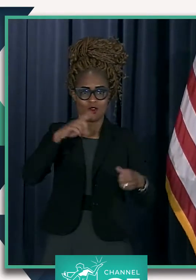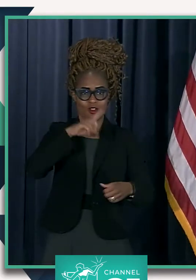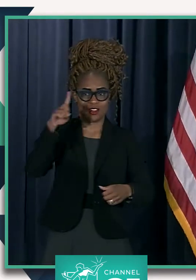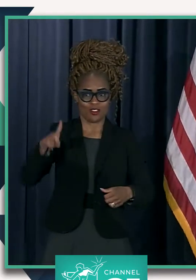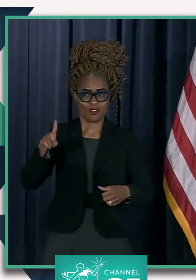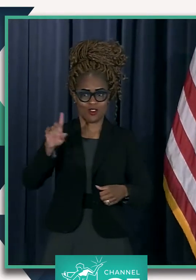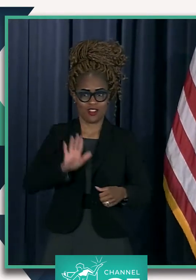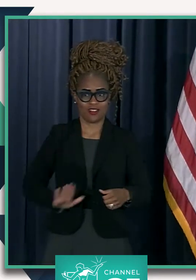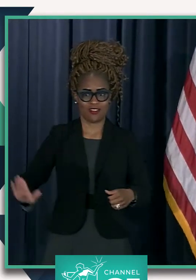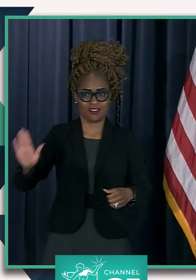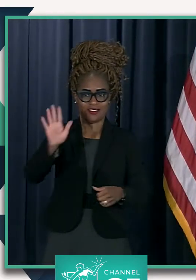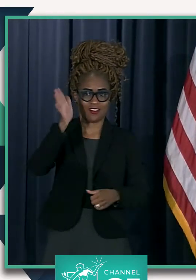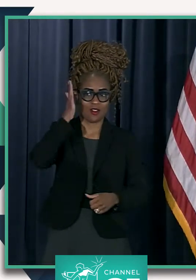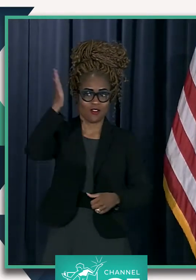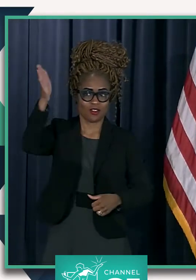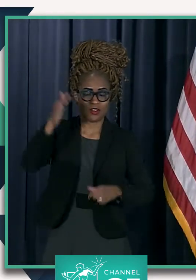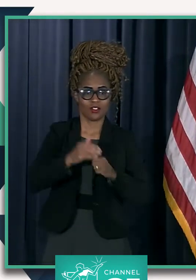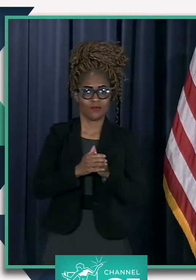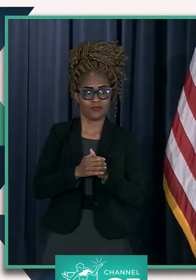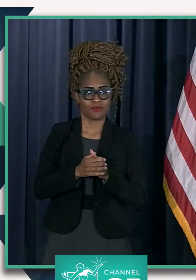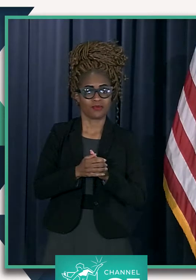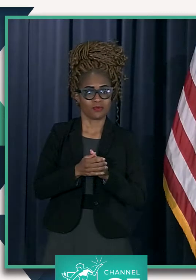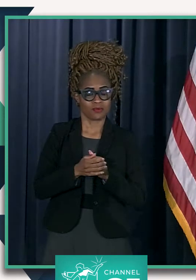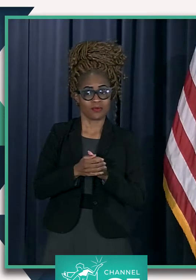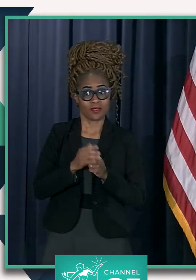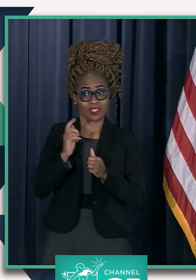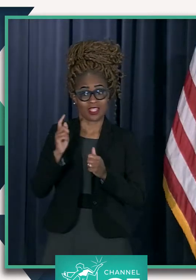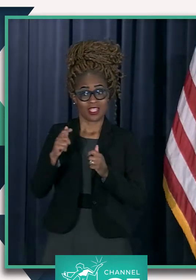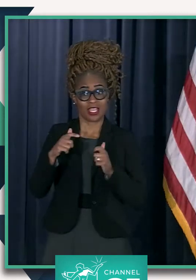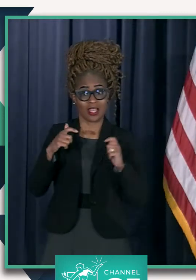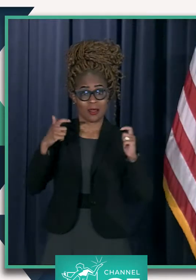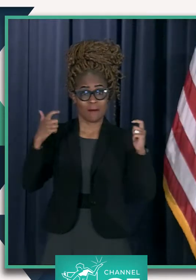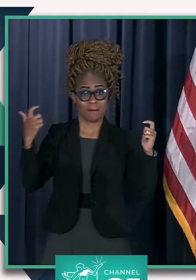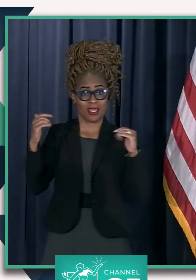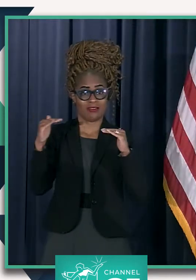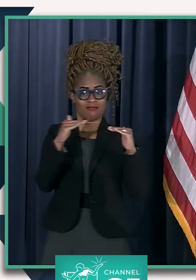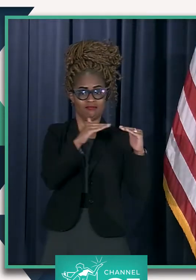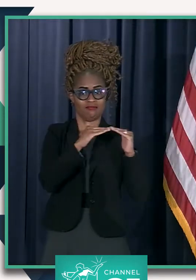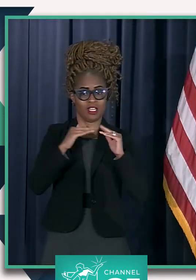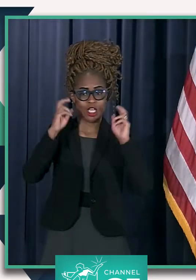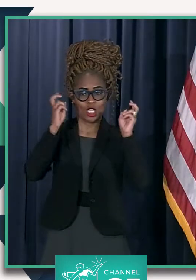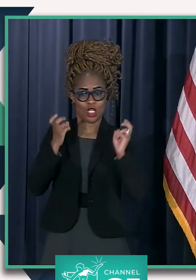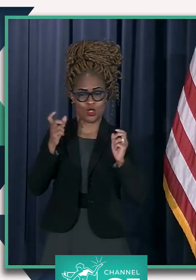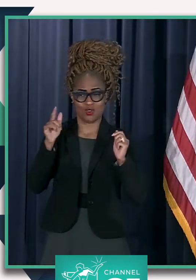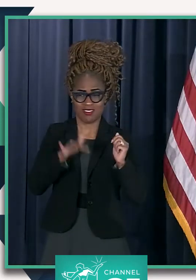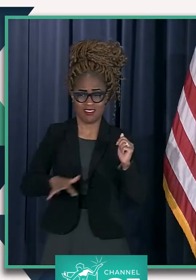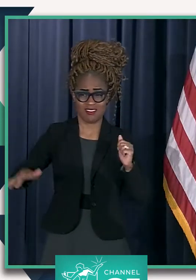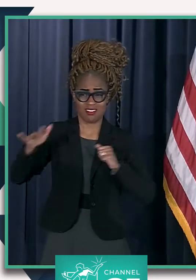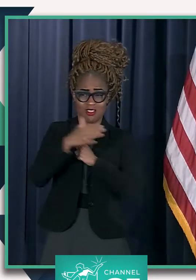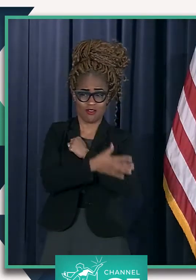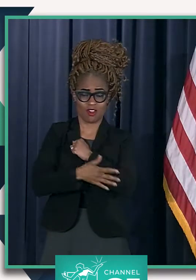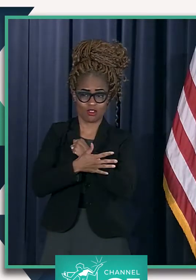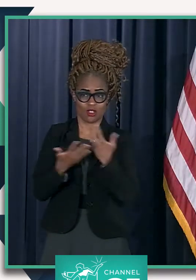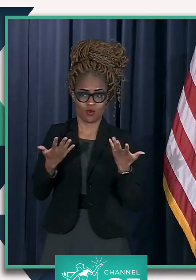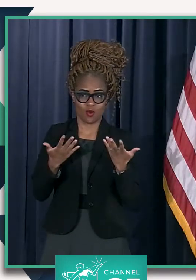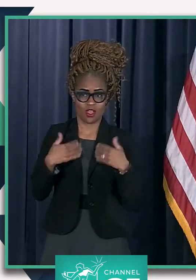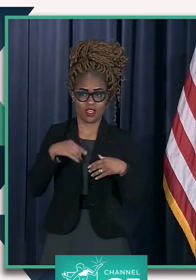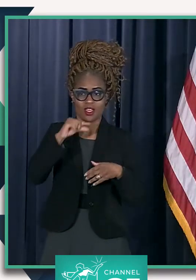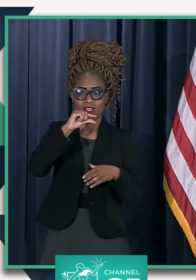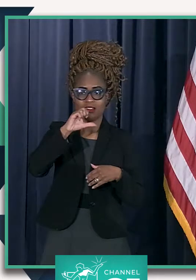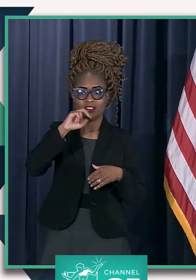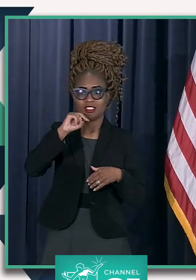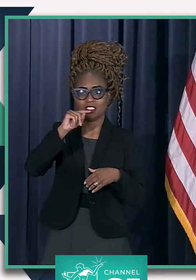future. One of the biggest equity issues in this country is that of